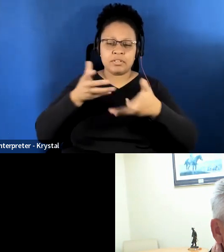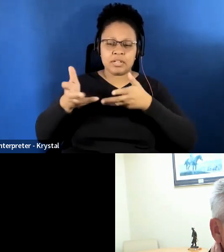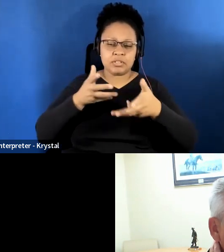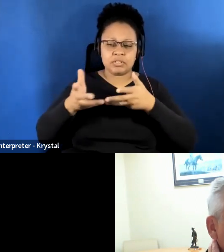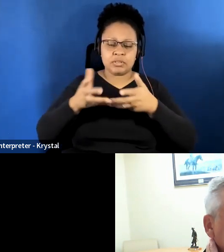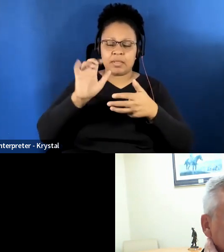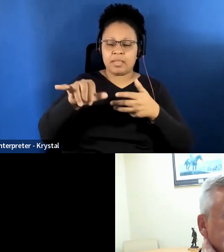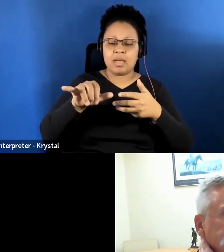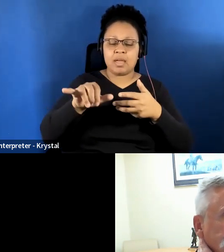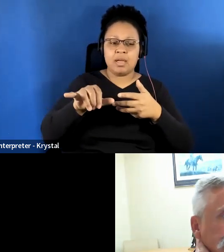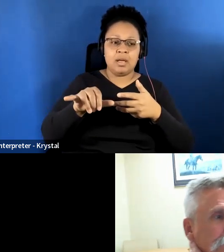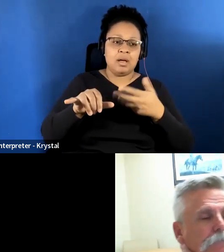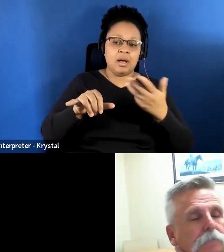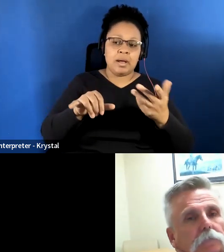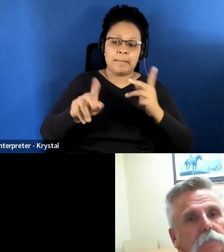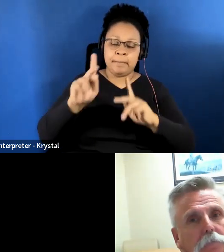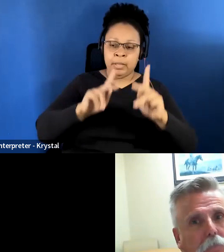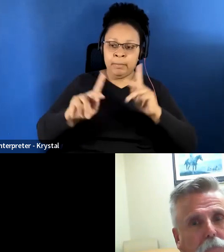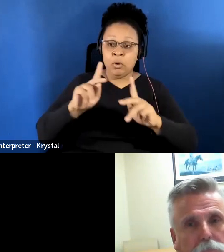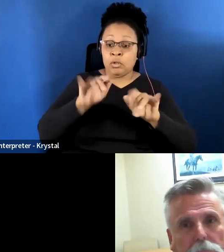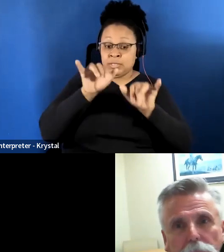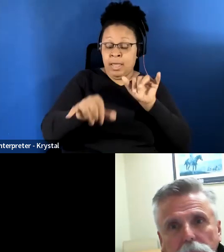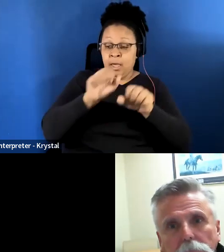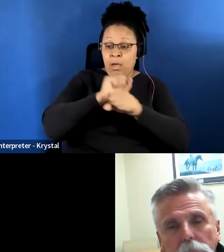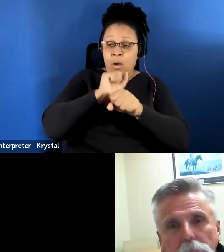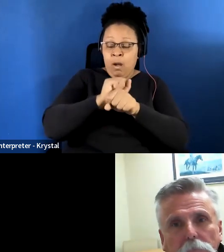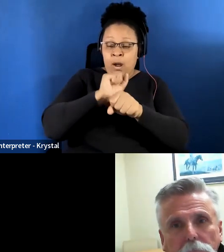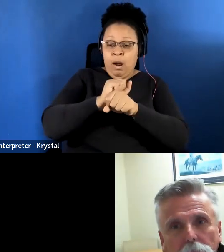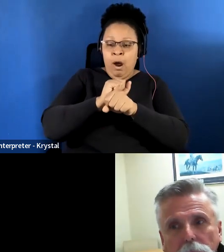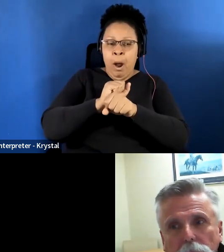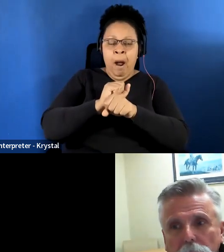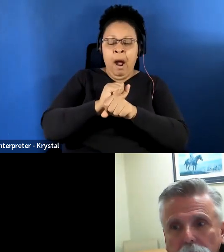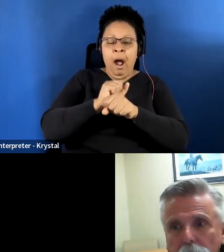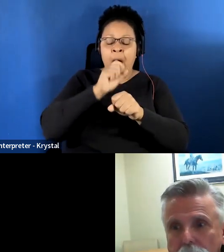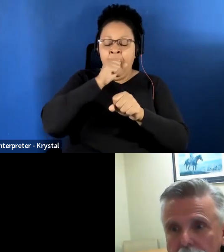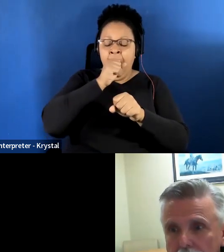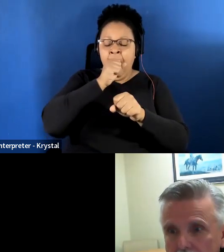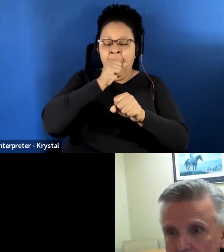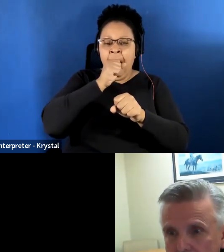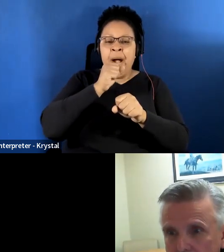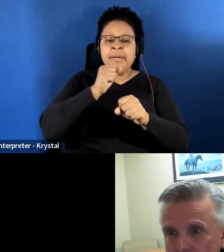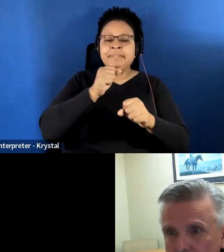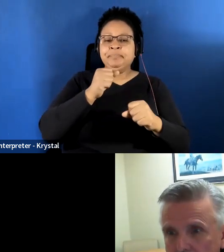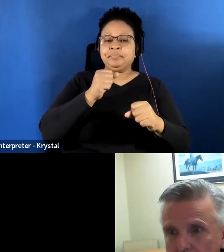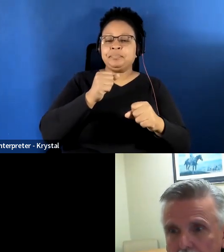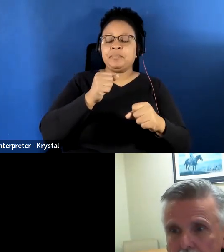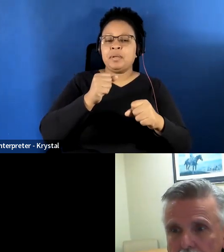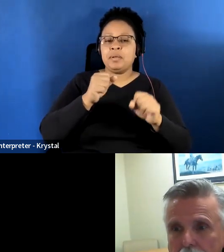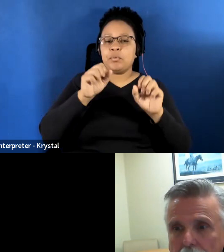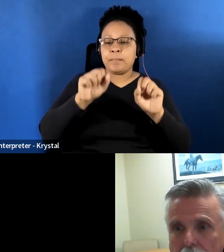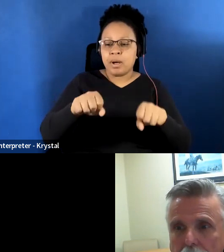about people that are staying in their jobs are likely going to have